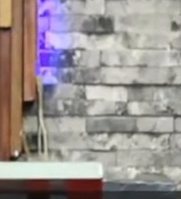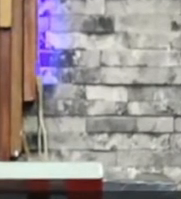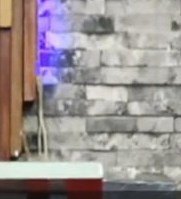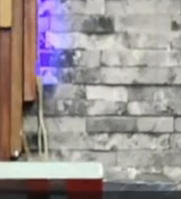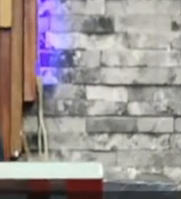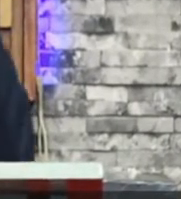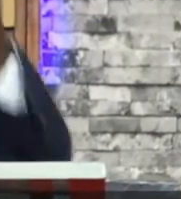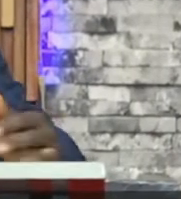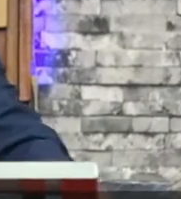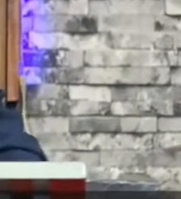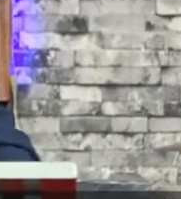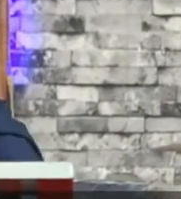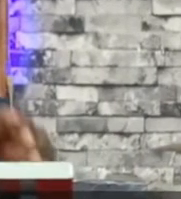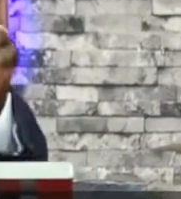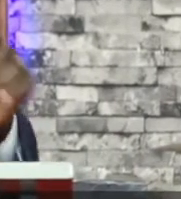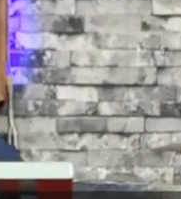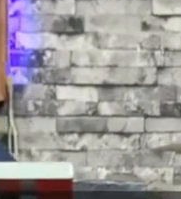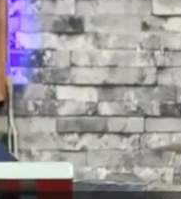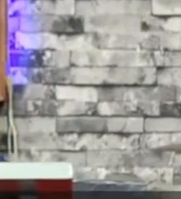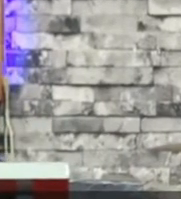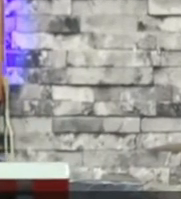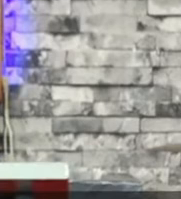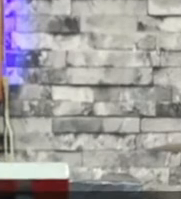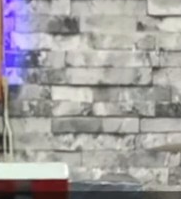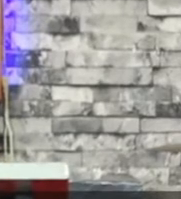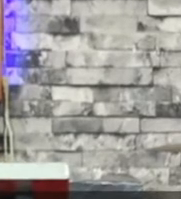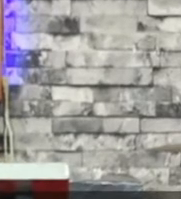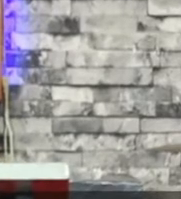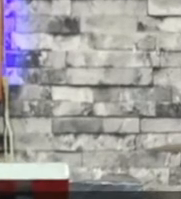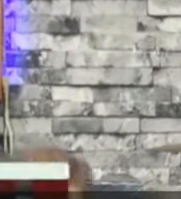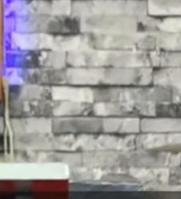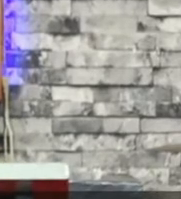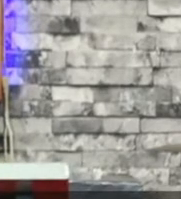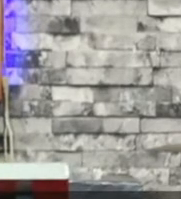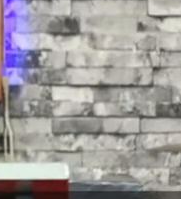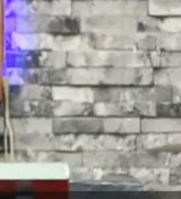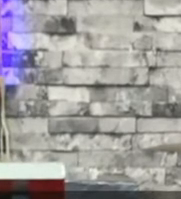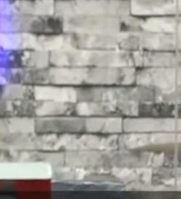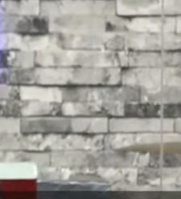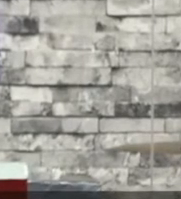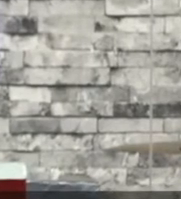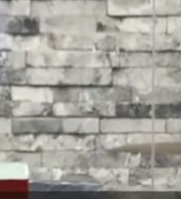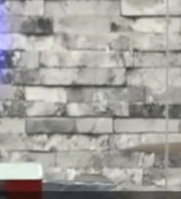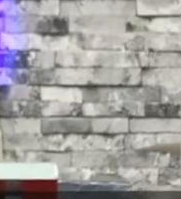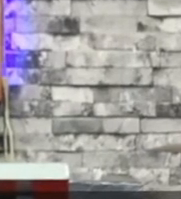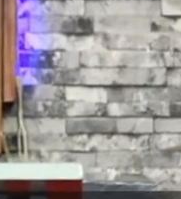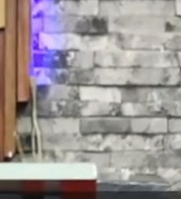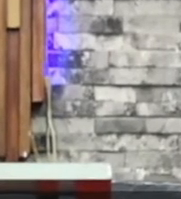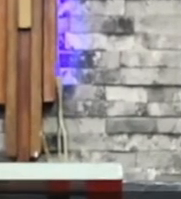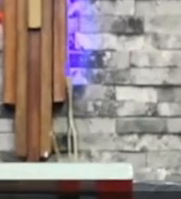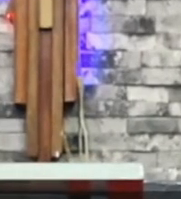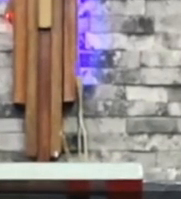Okay? Now, if anyone builds on this foundation with gold, silver,